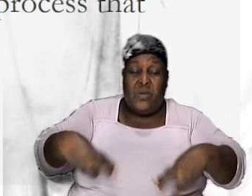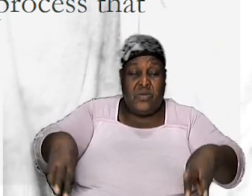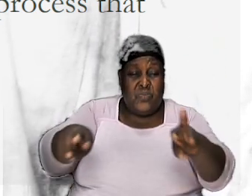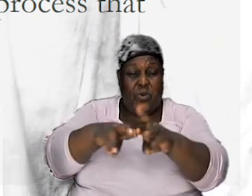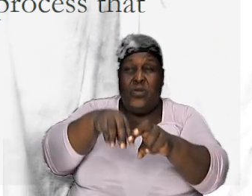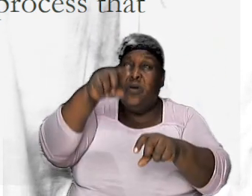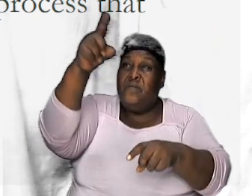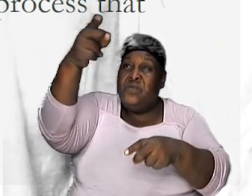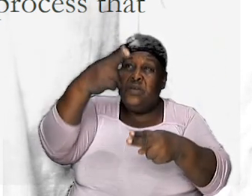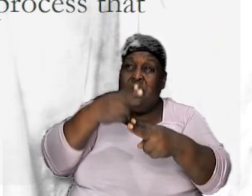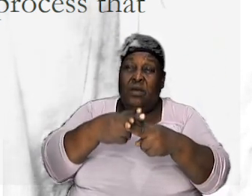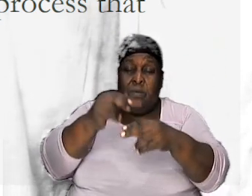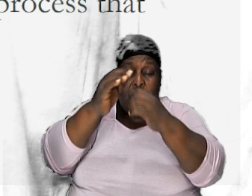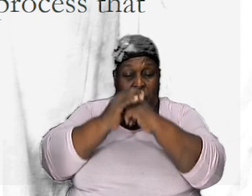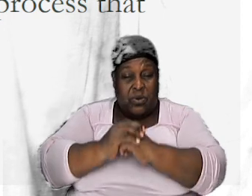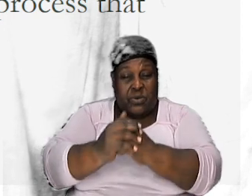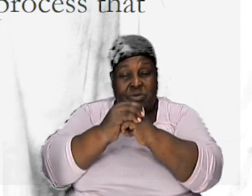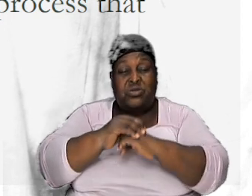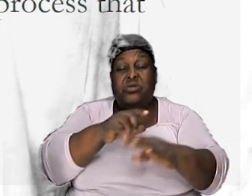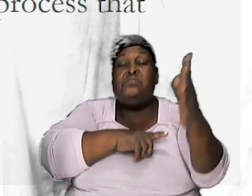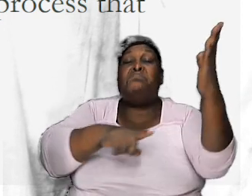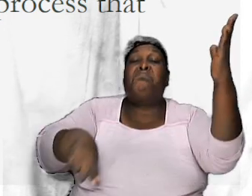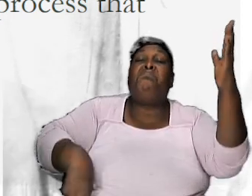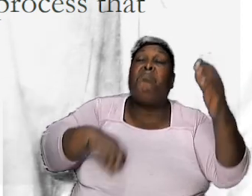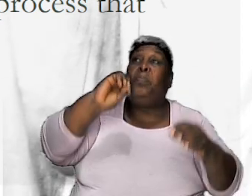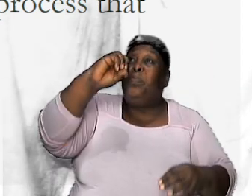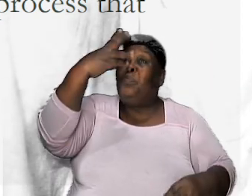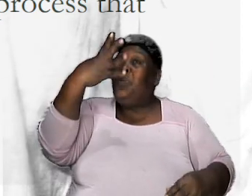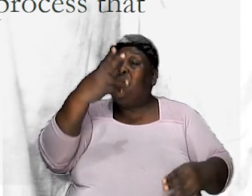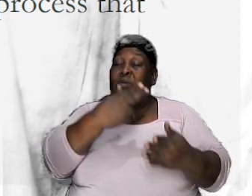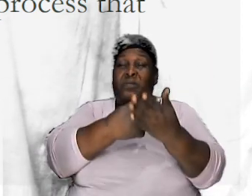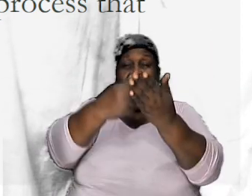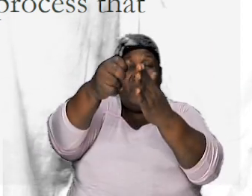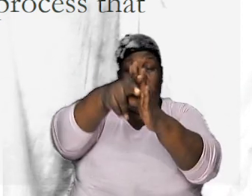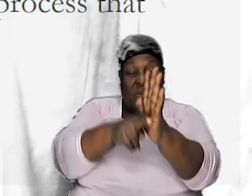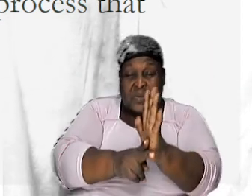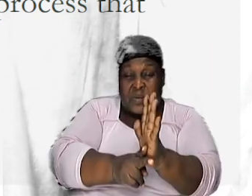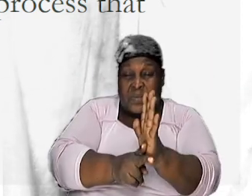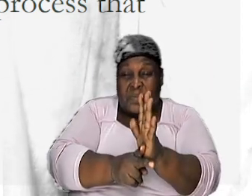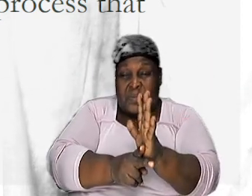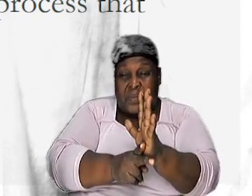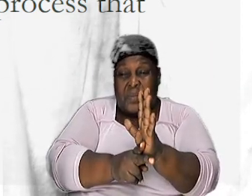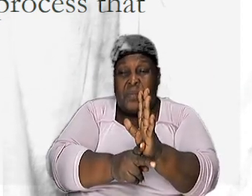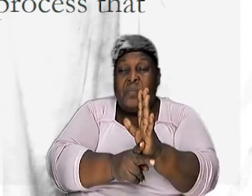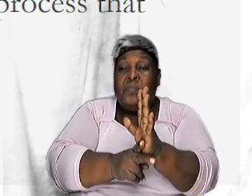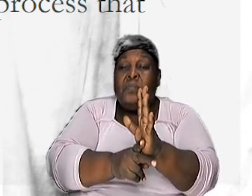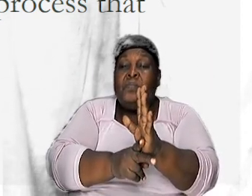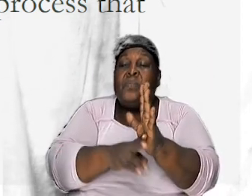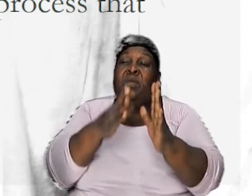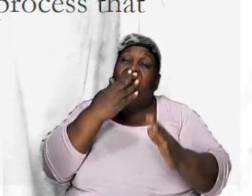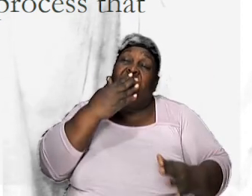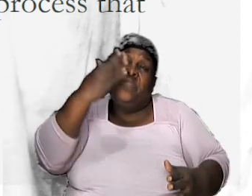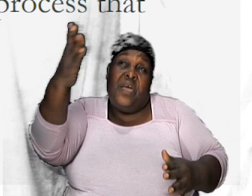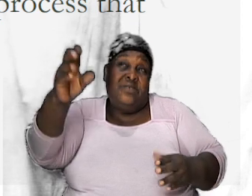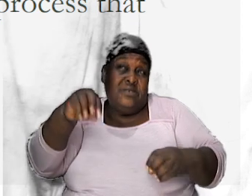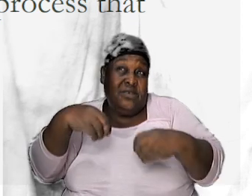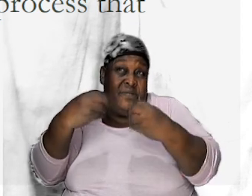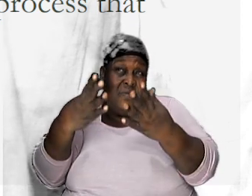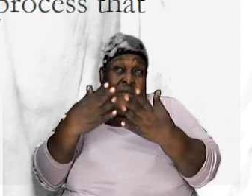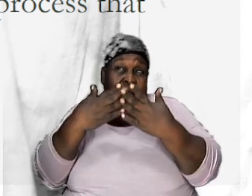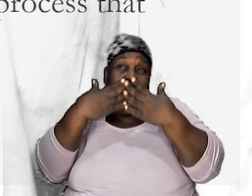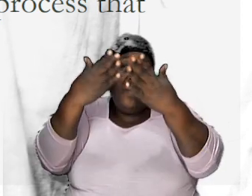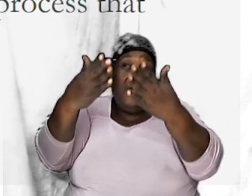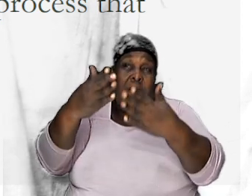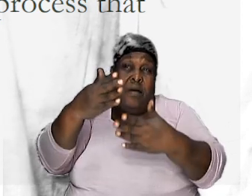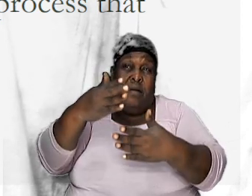name. Worship the Lord in the beauty of holiness. So really, thanksgiving and praise can be done as an